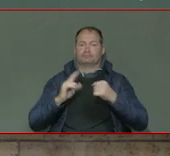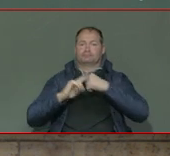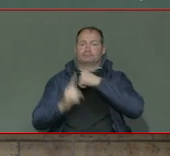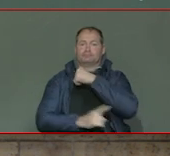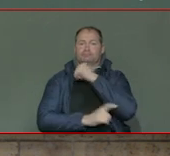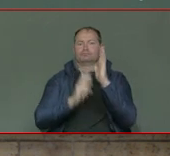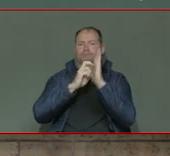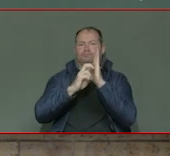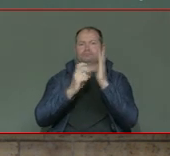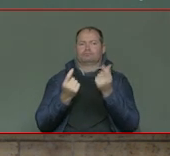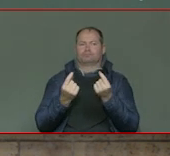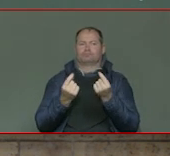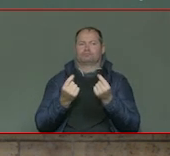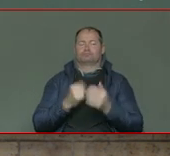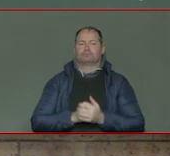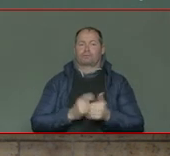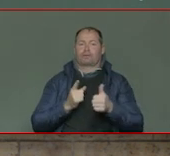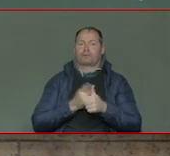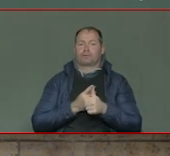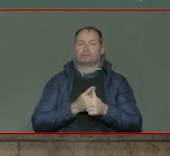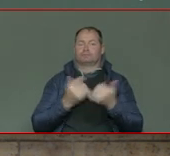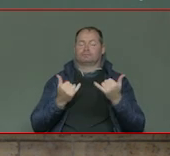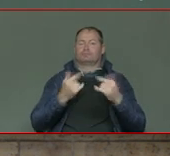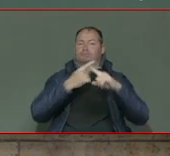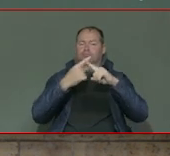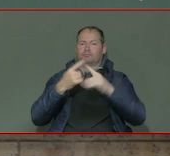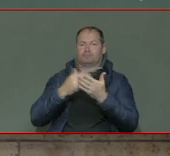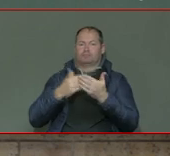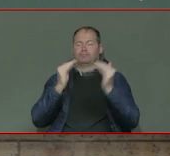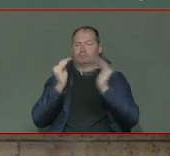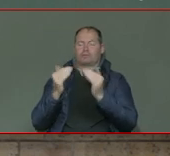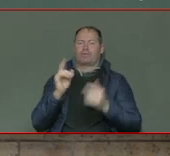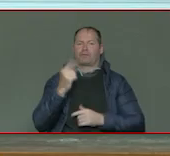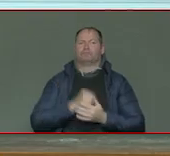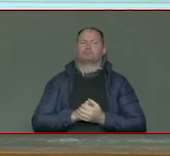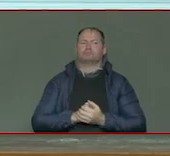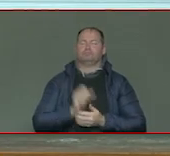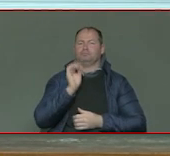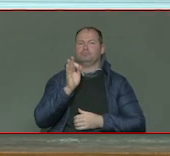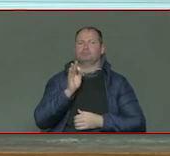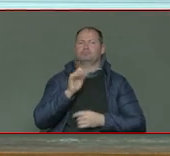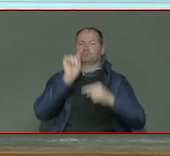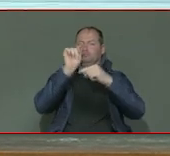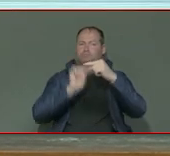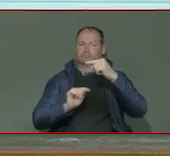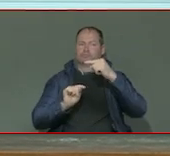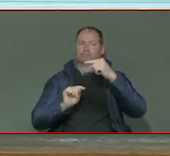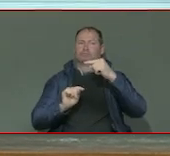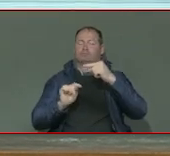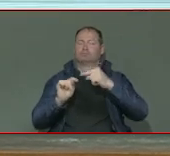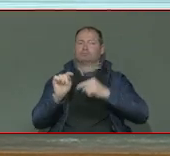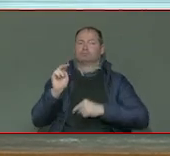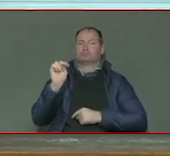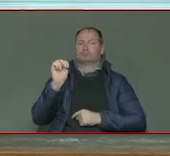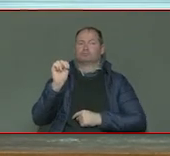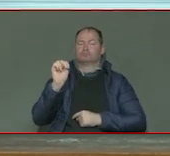rule. The first rule is you multiply out before you differentiate. If you are dividing by a monomial, how do I get rid of it? And